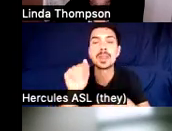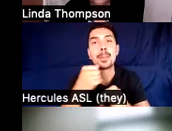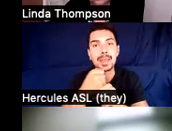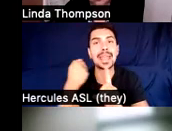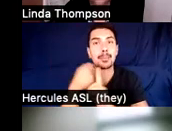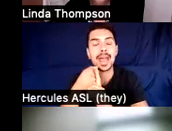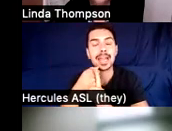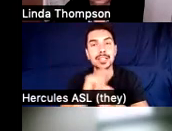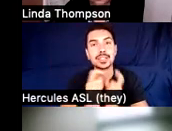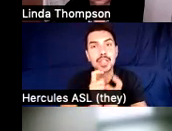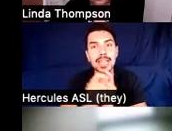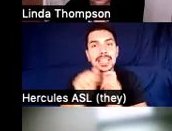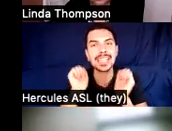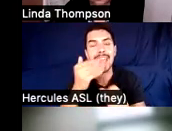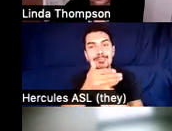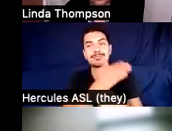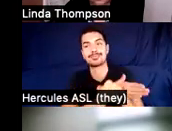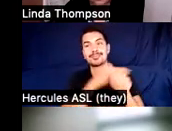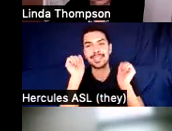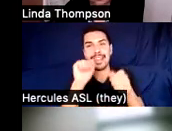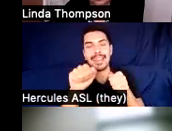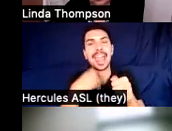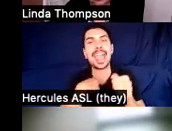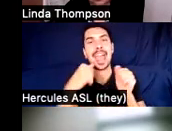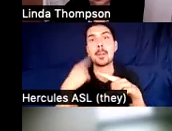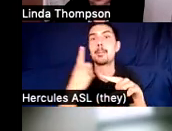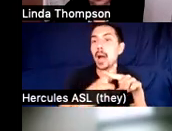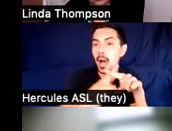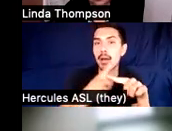has impact also and has positive effects. And so